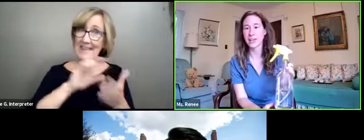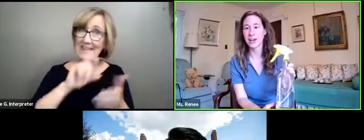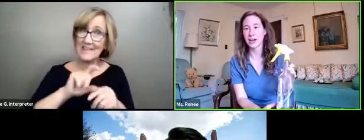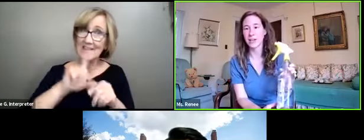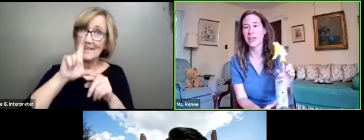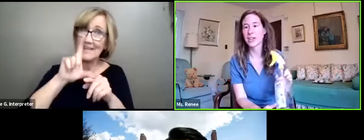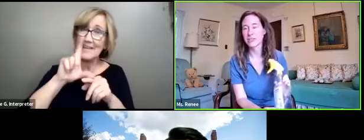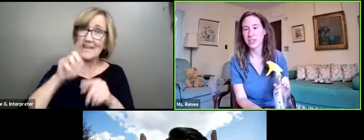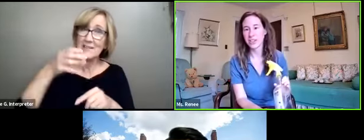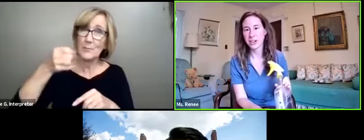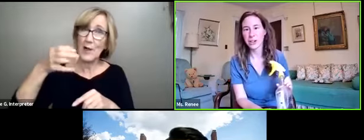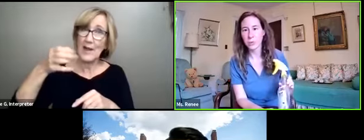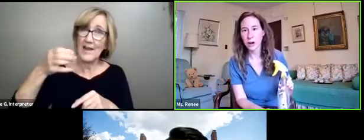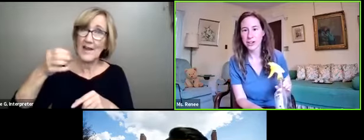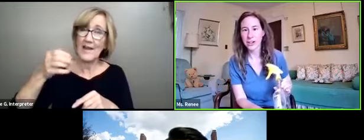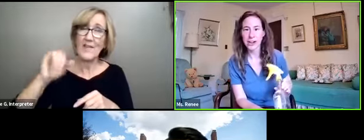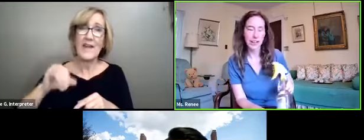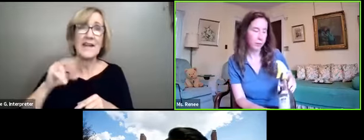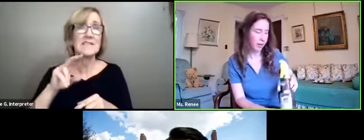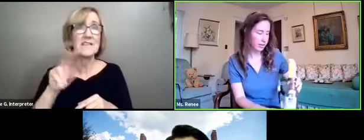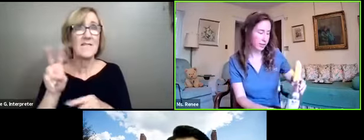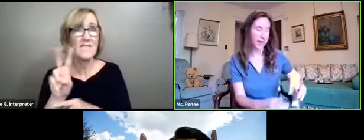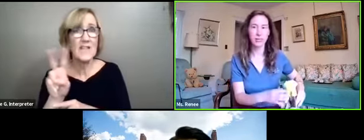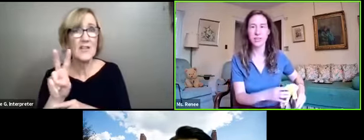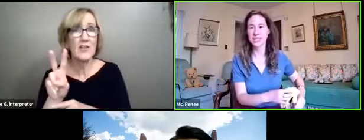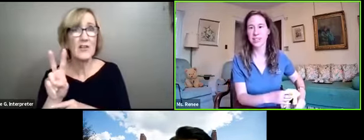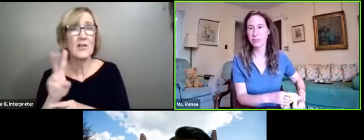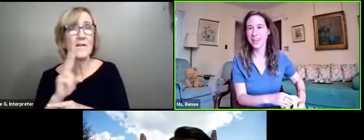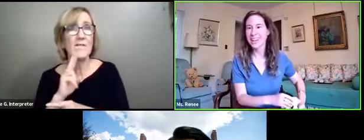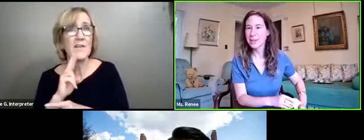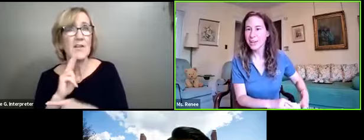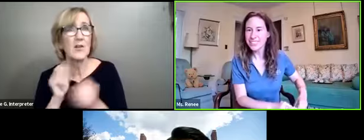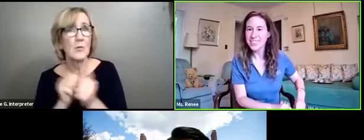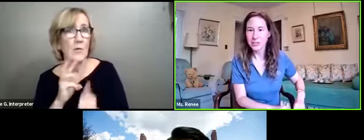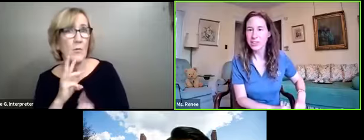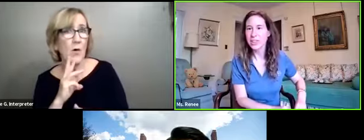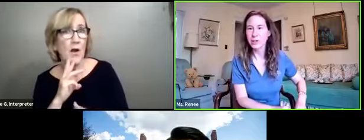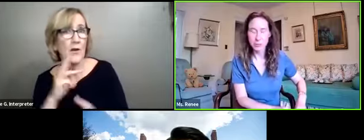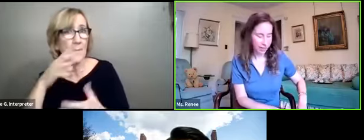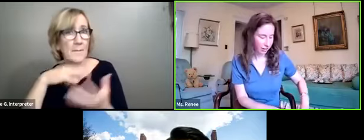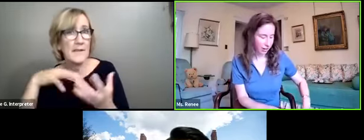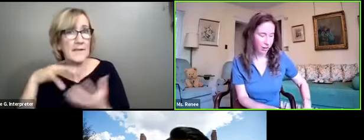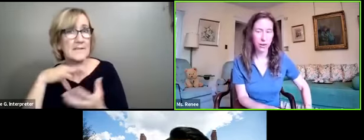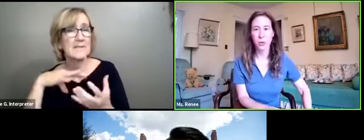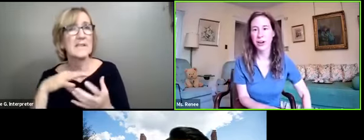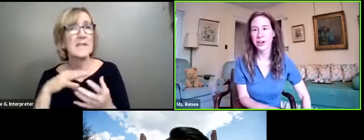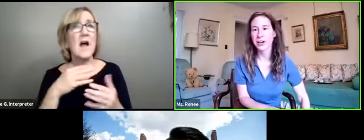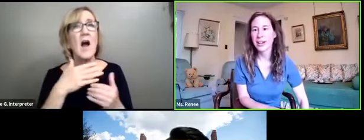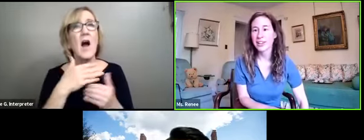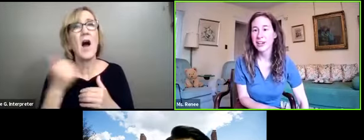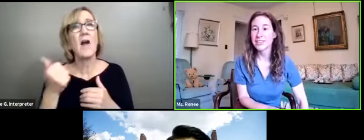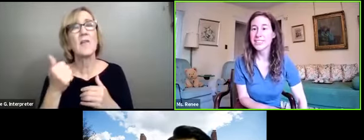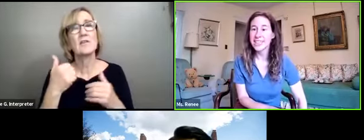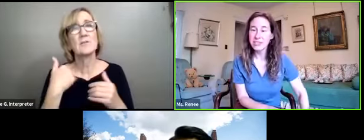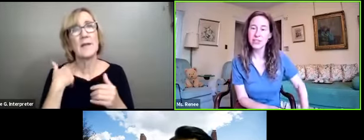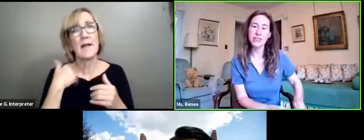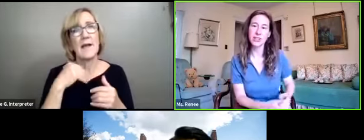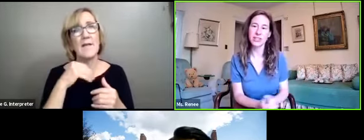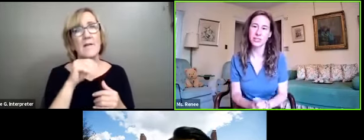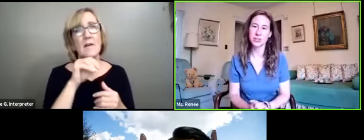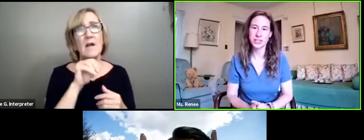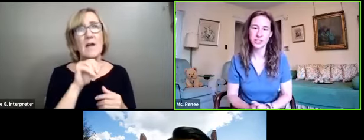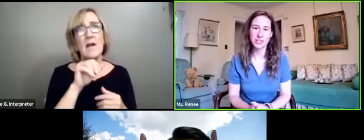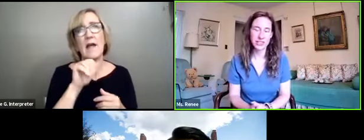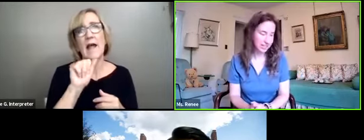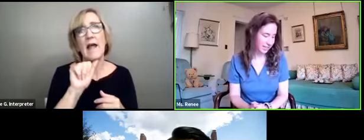mix of vinegar and water. And then we also have ones that are made basically with like rubbing alcohol and water that are safer for